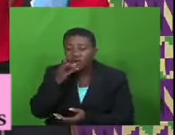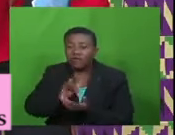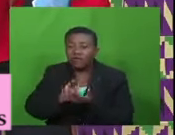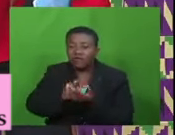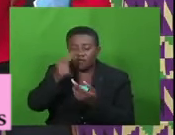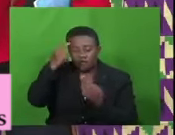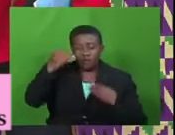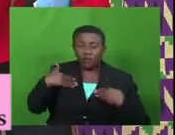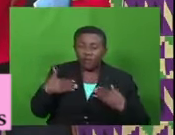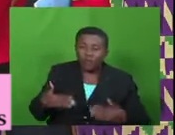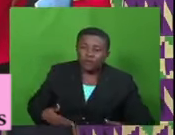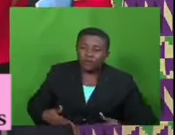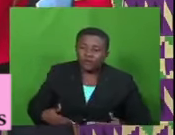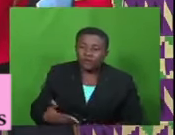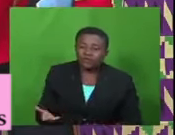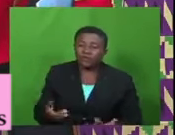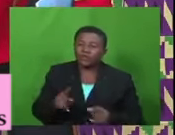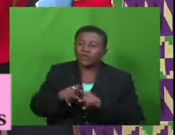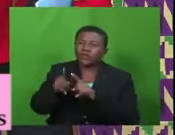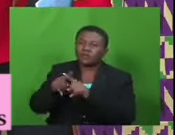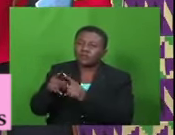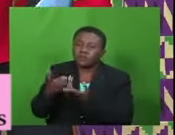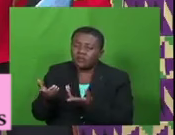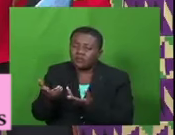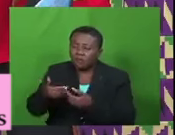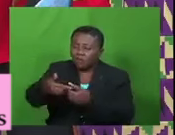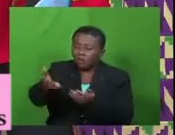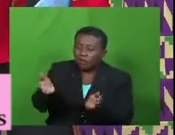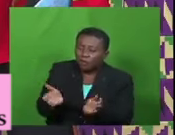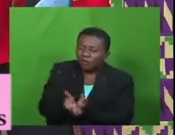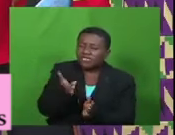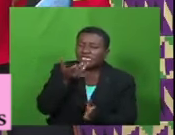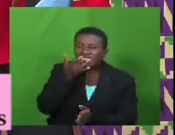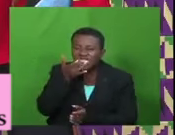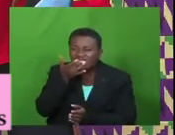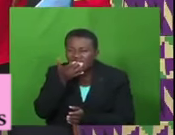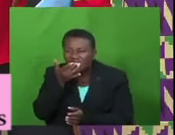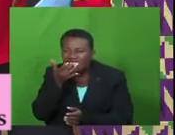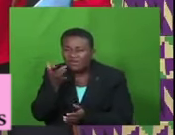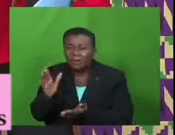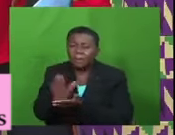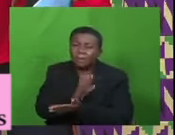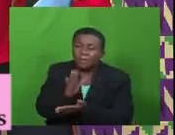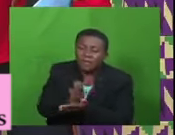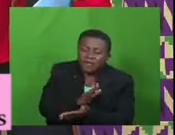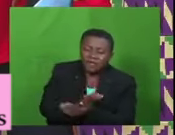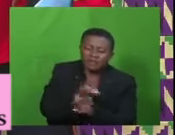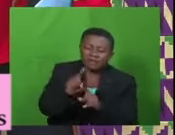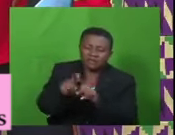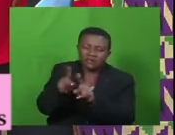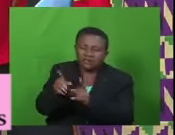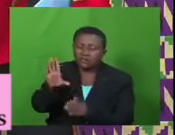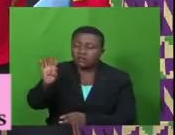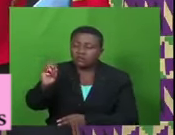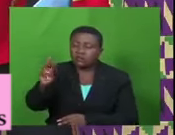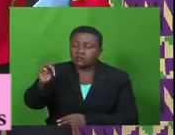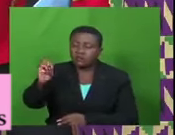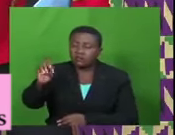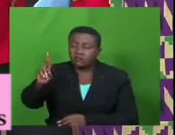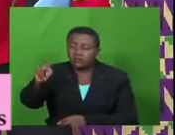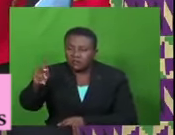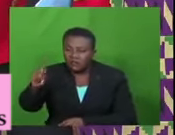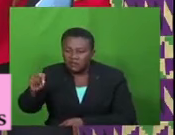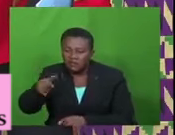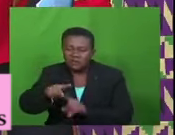detergents, insulated wire, ceramic products, corrugated paper and paperboard, cement and clinker, and